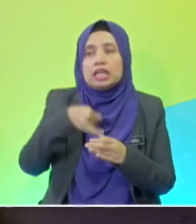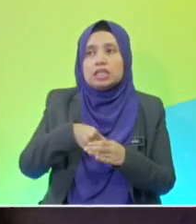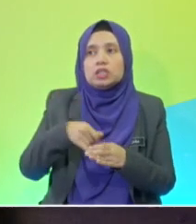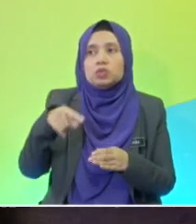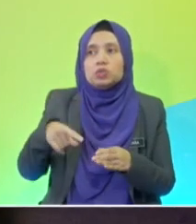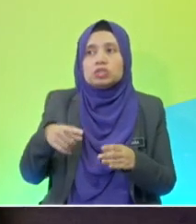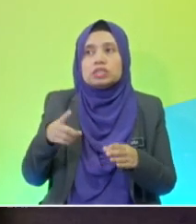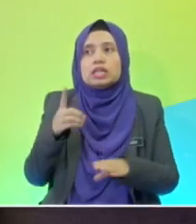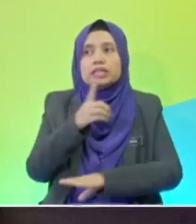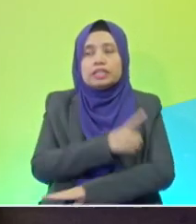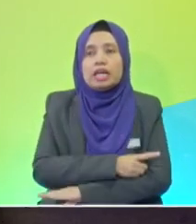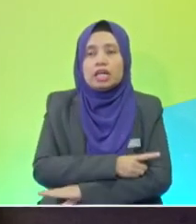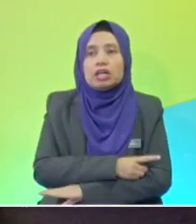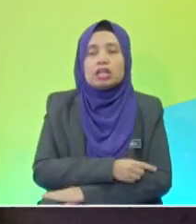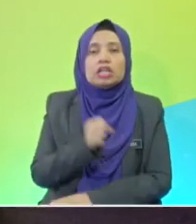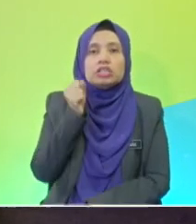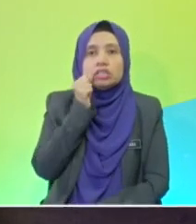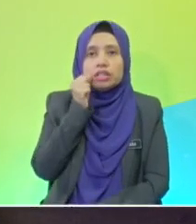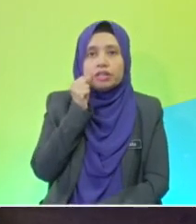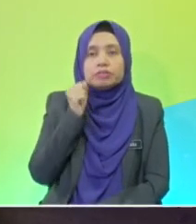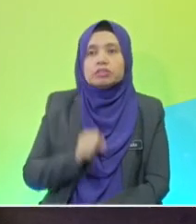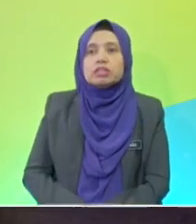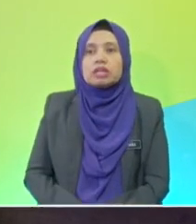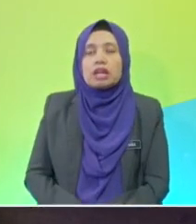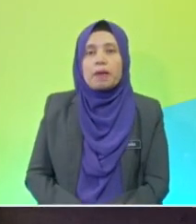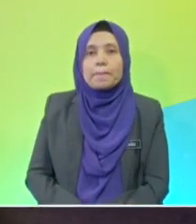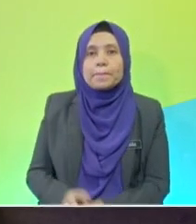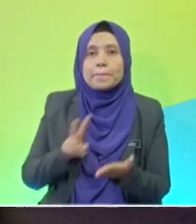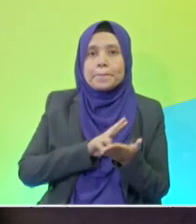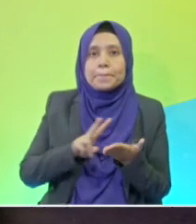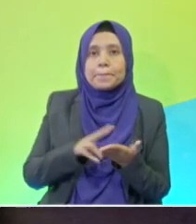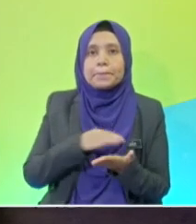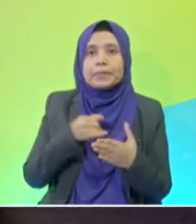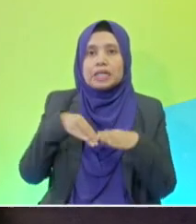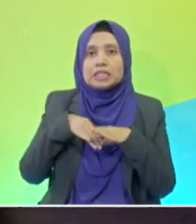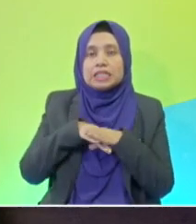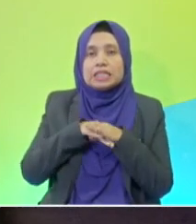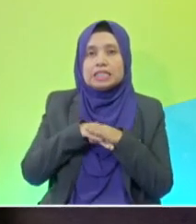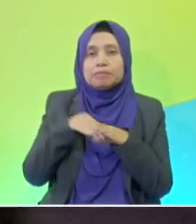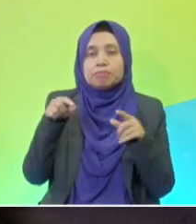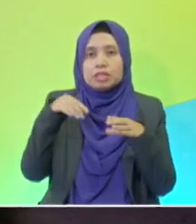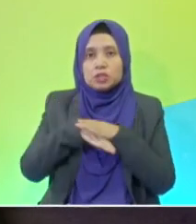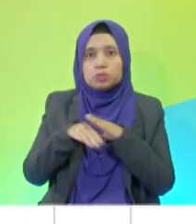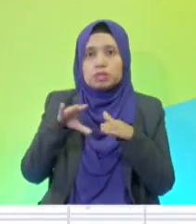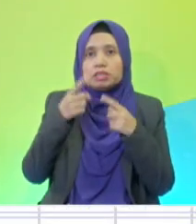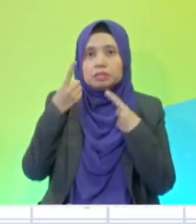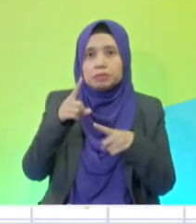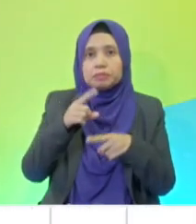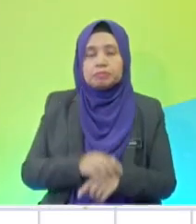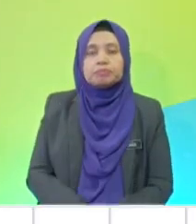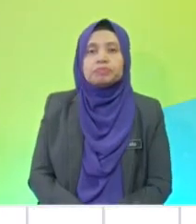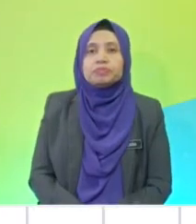film camera. Okay, alright, Shahira, can you please read the question and fill in the blanks with the possible answer?